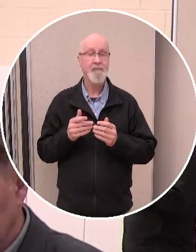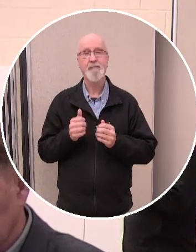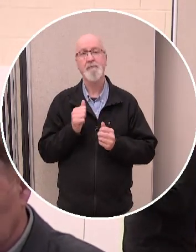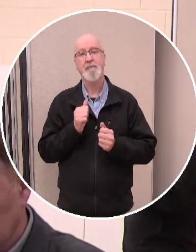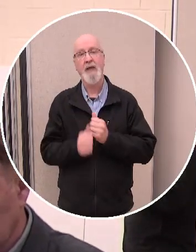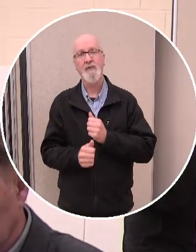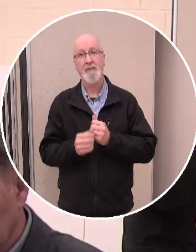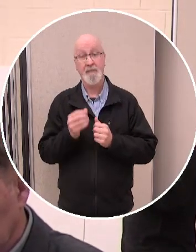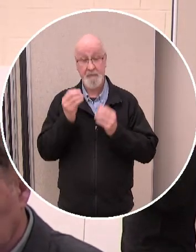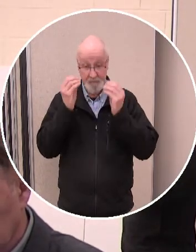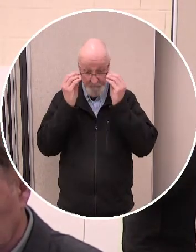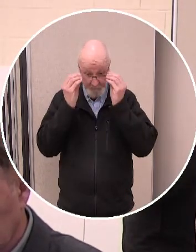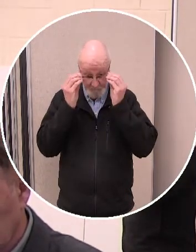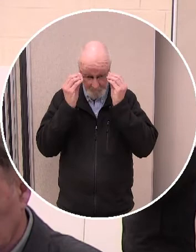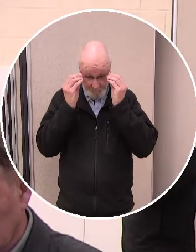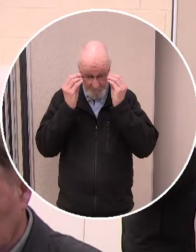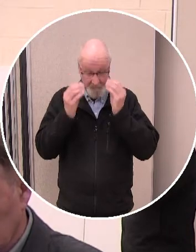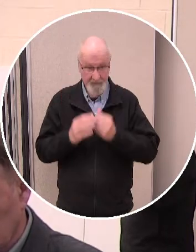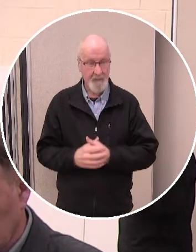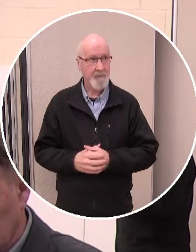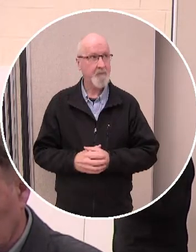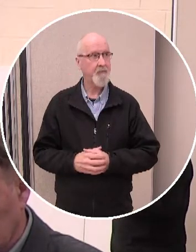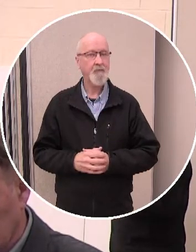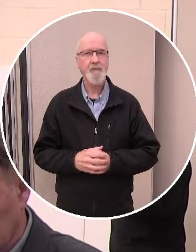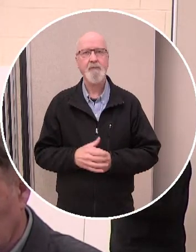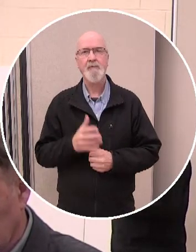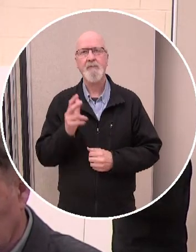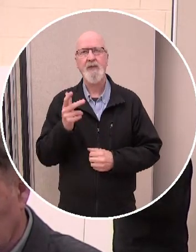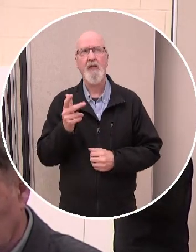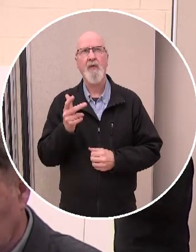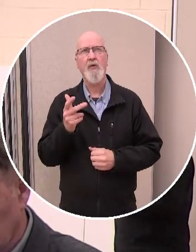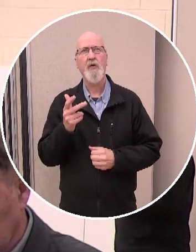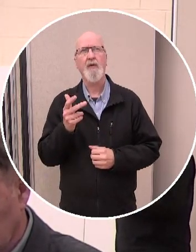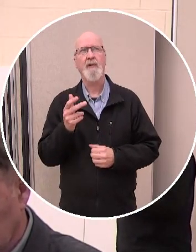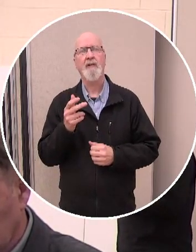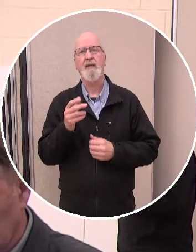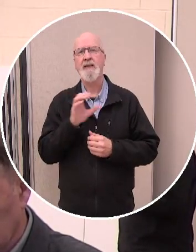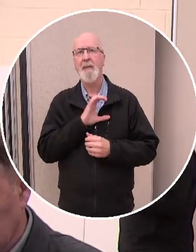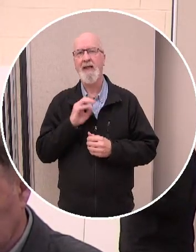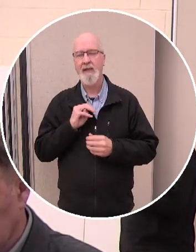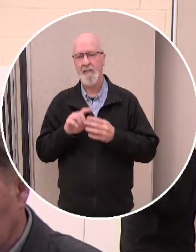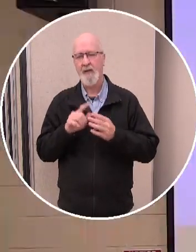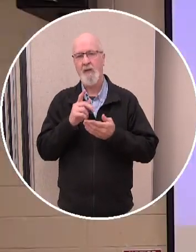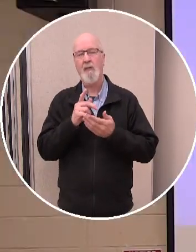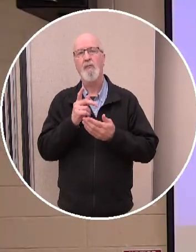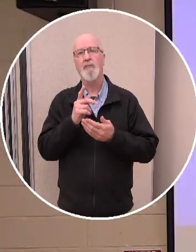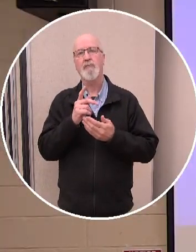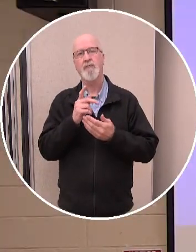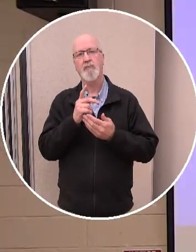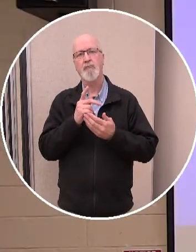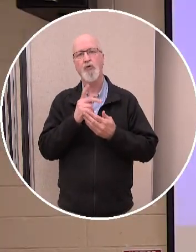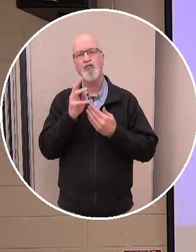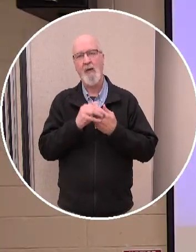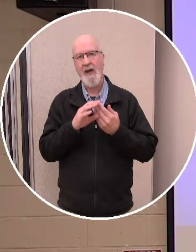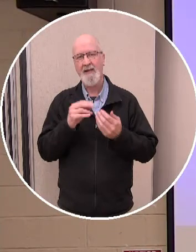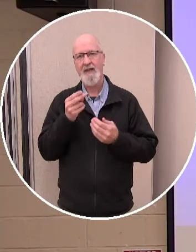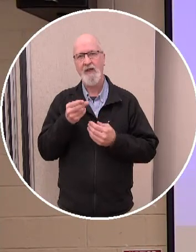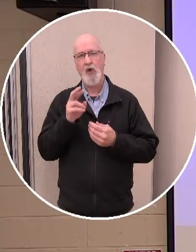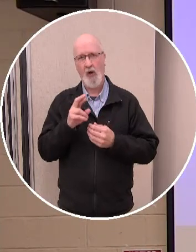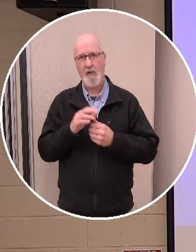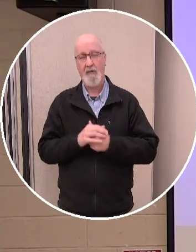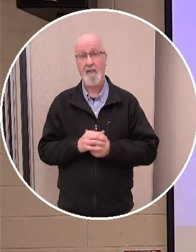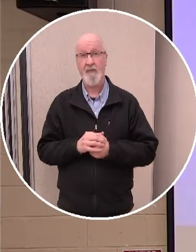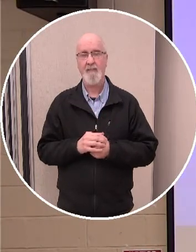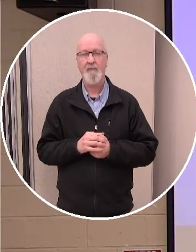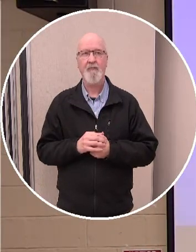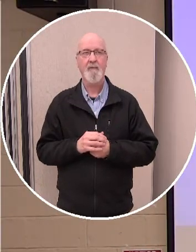Thank you very much for that. The third committee is our Program and HR Committee, which was